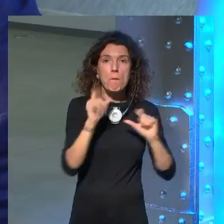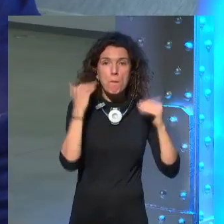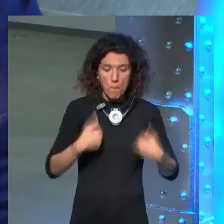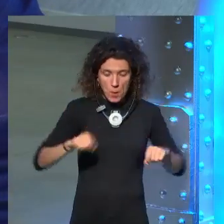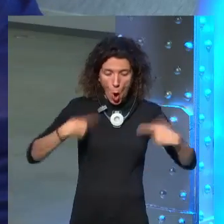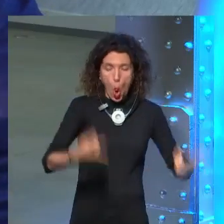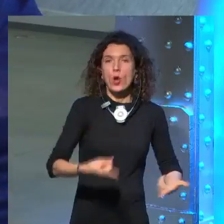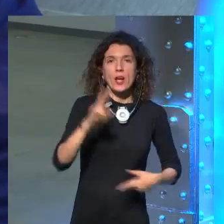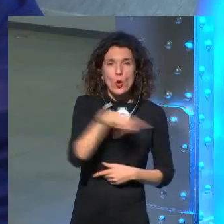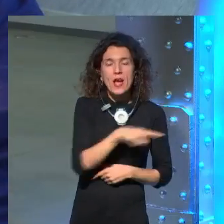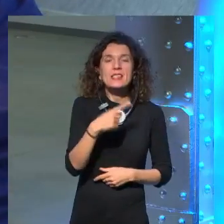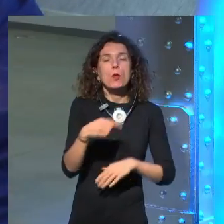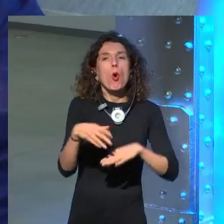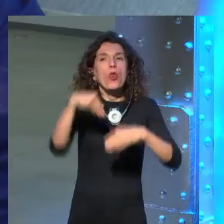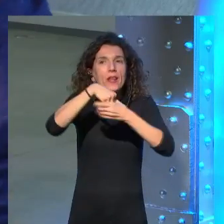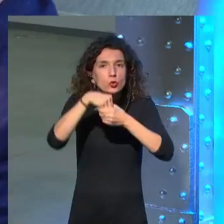And I think that